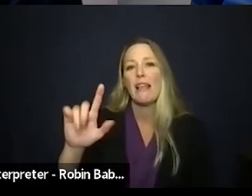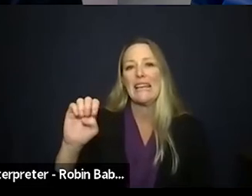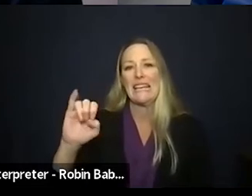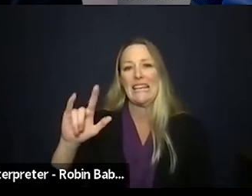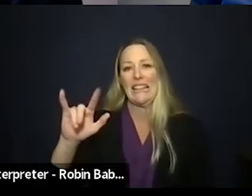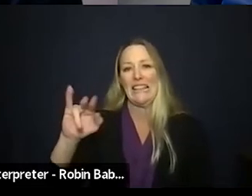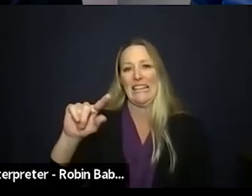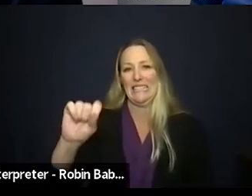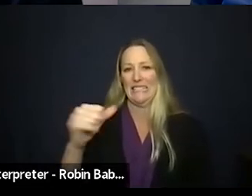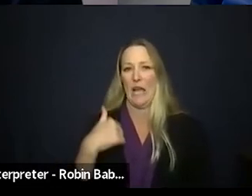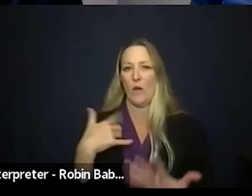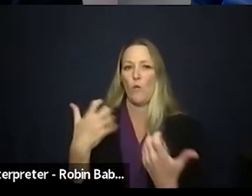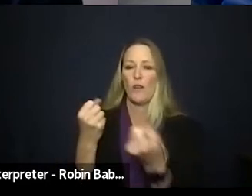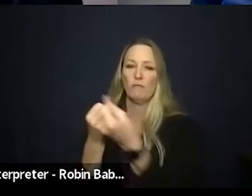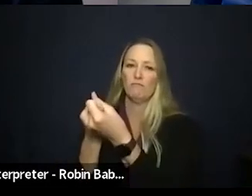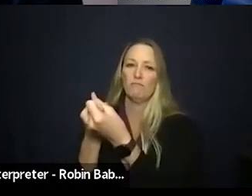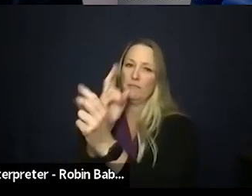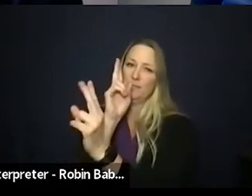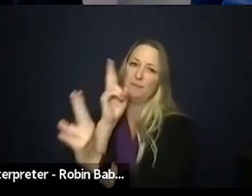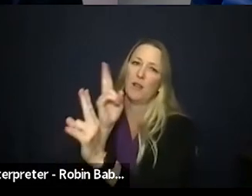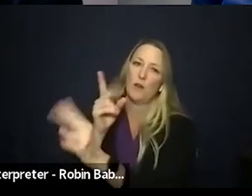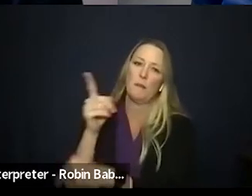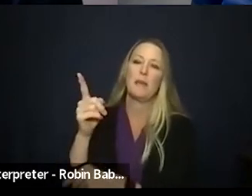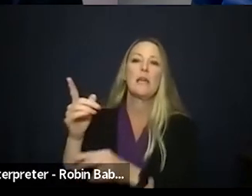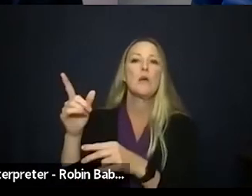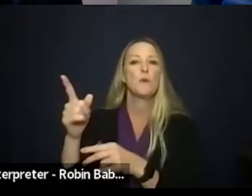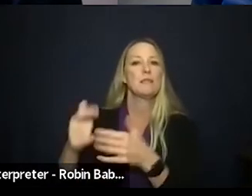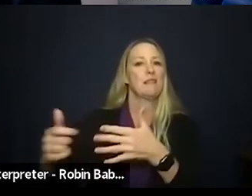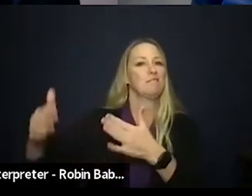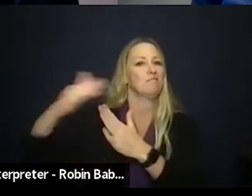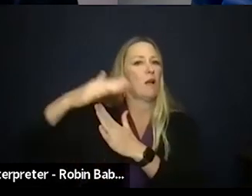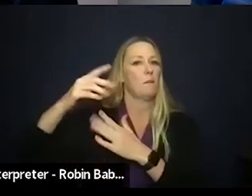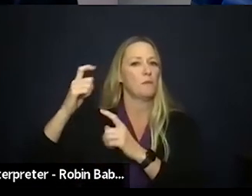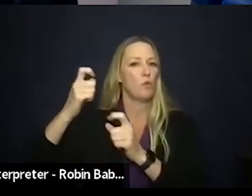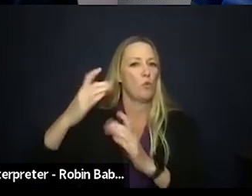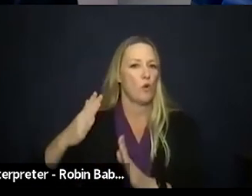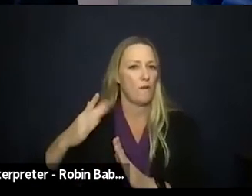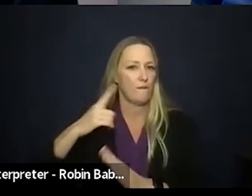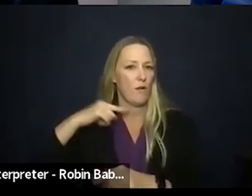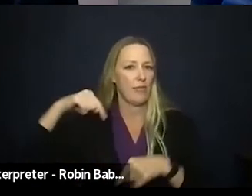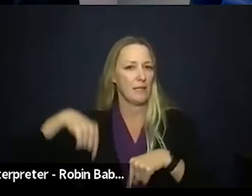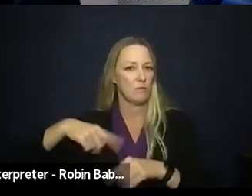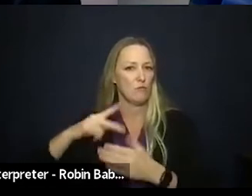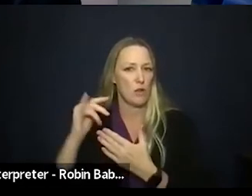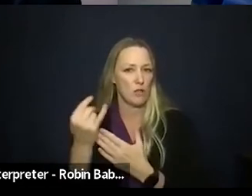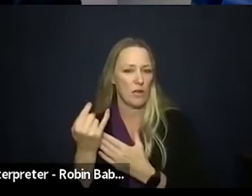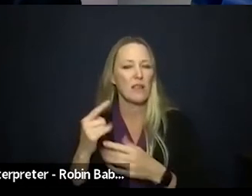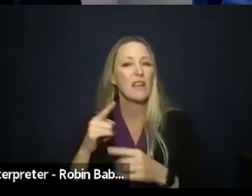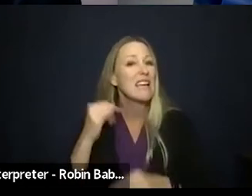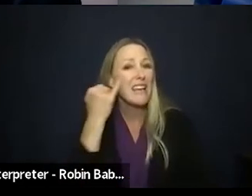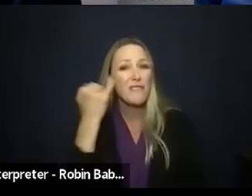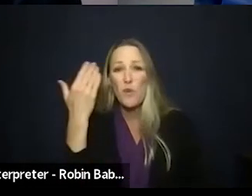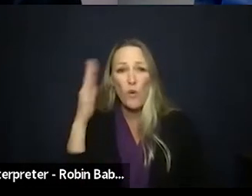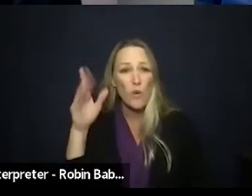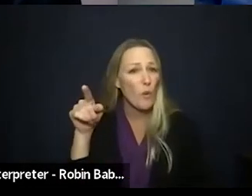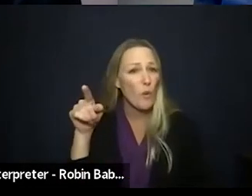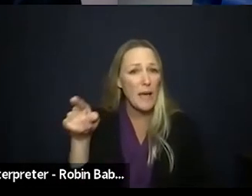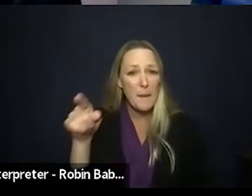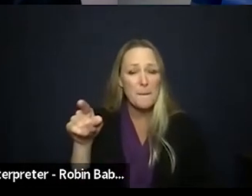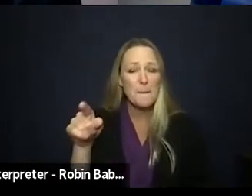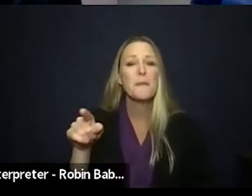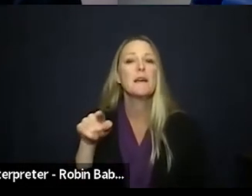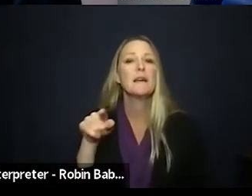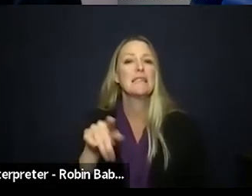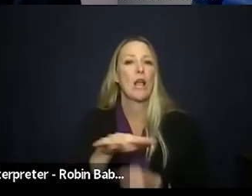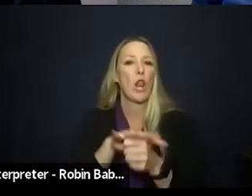in terms of his support he was the lead donor on this project and um for those of you who don't know virgil ealings he's a